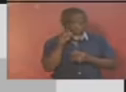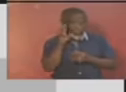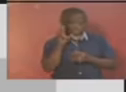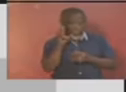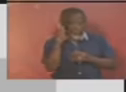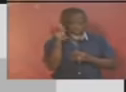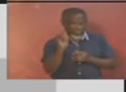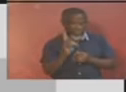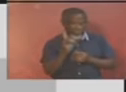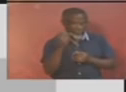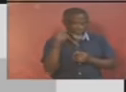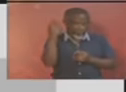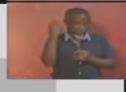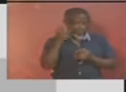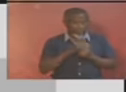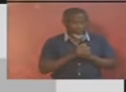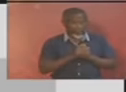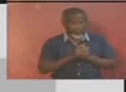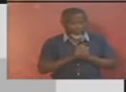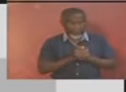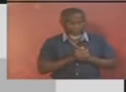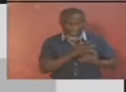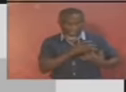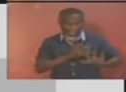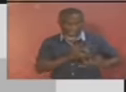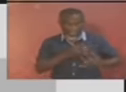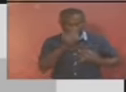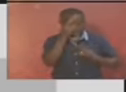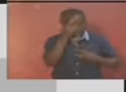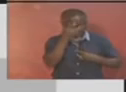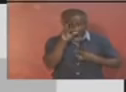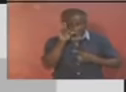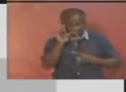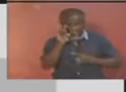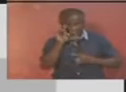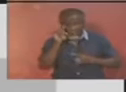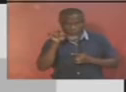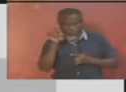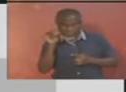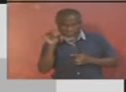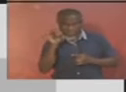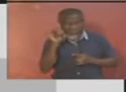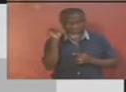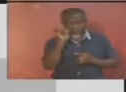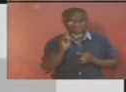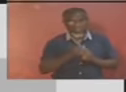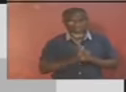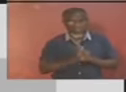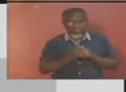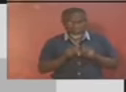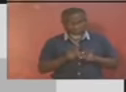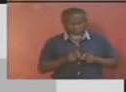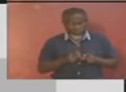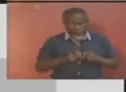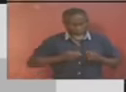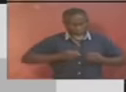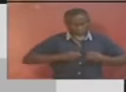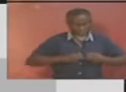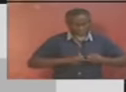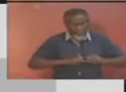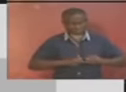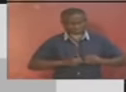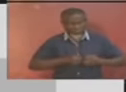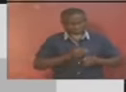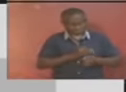Heart disease or cerebral or cardiovascular disease, 8.8%. Immune deficiency, 5.9%.